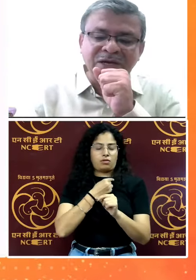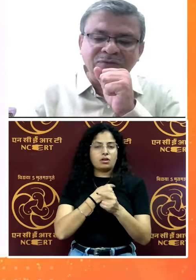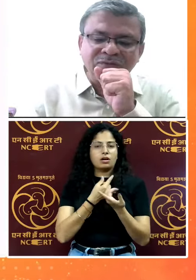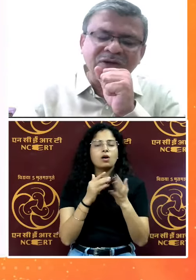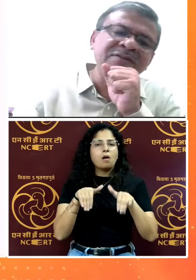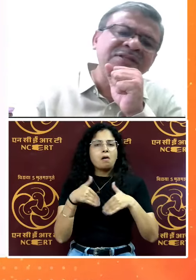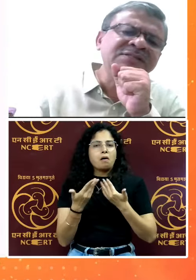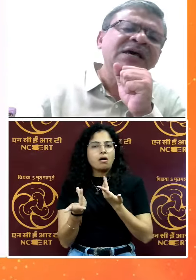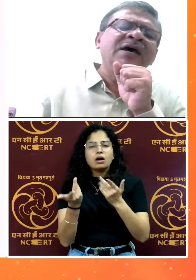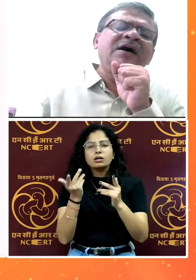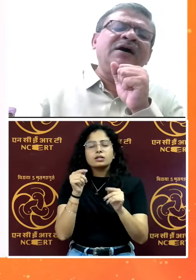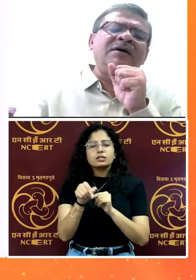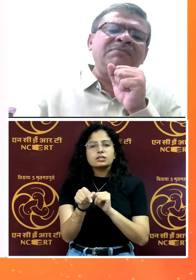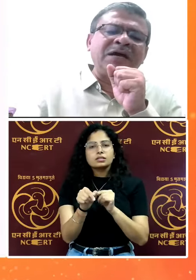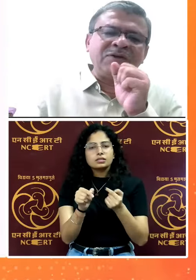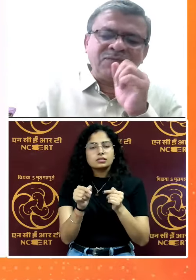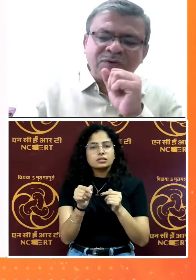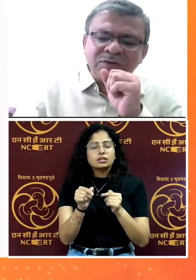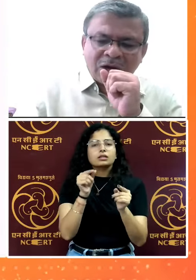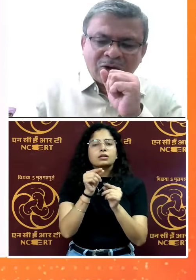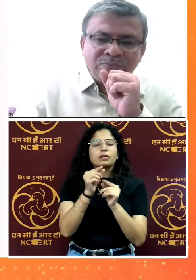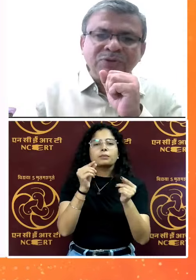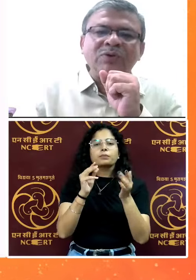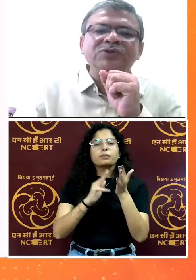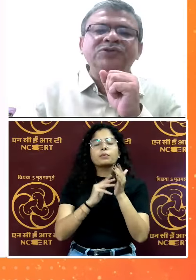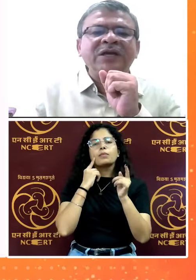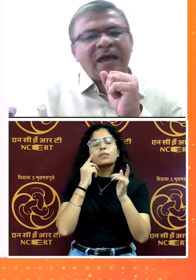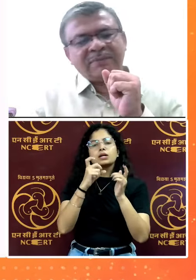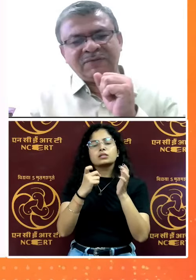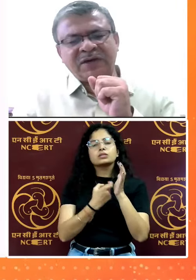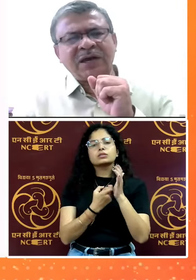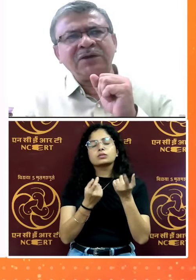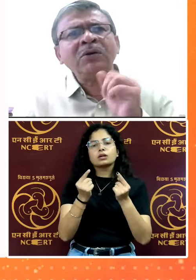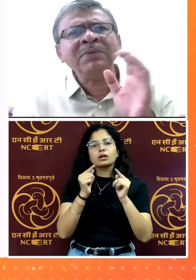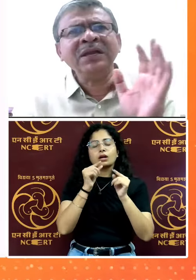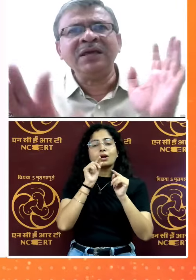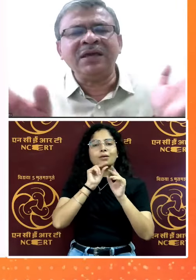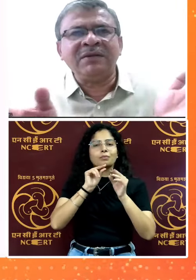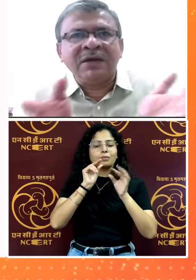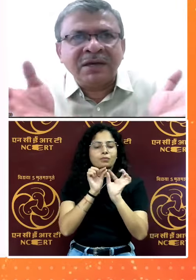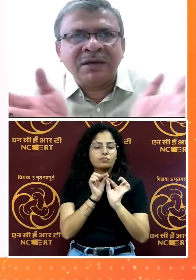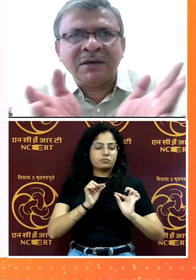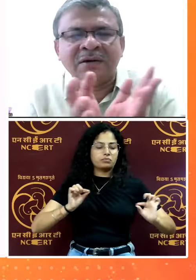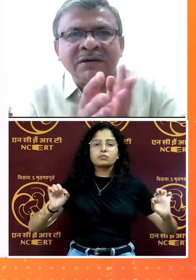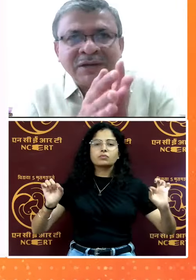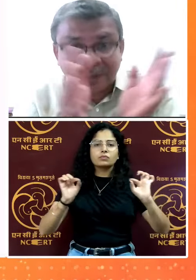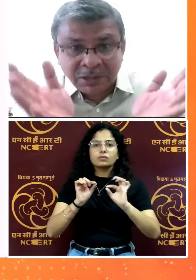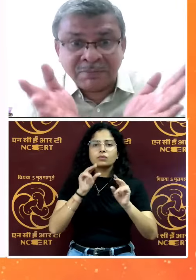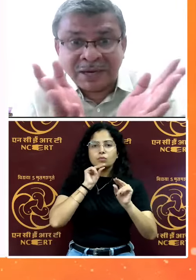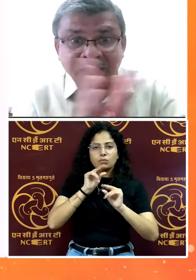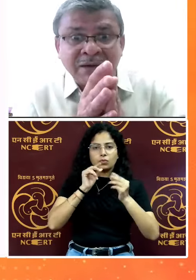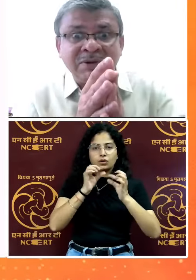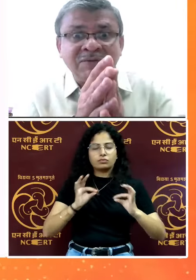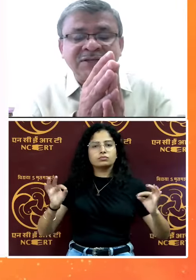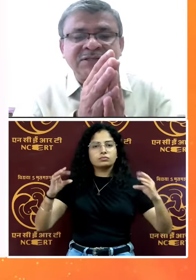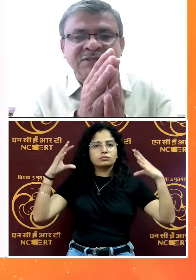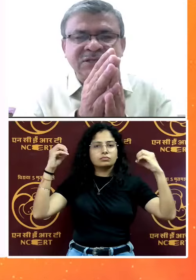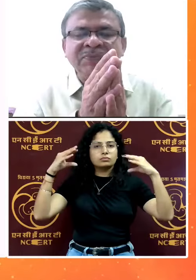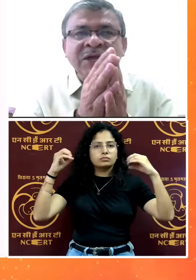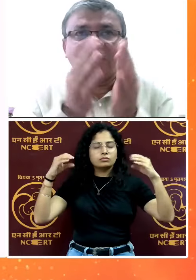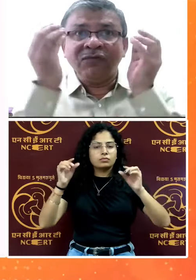handheld microphone. And this microphone output goes to the amplifier. And normally in a mic